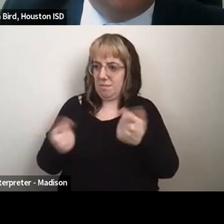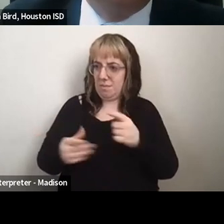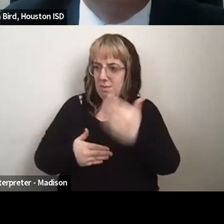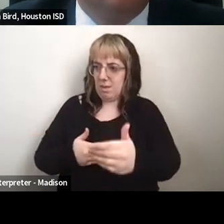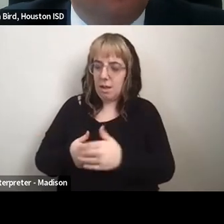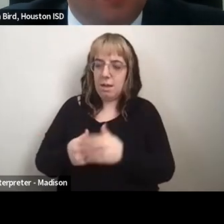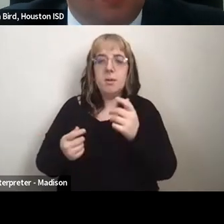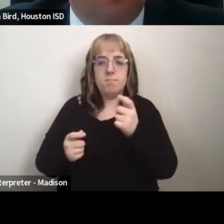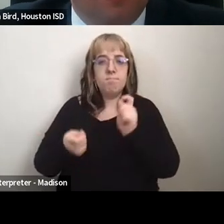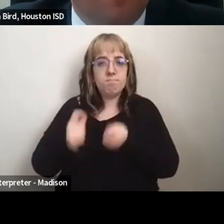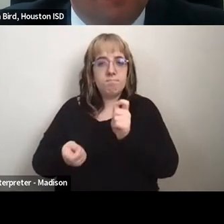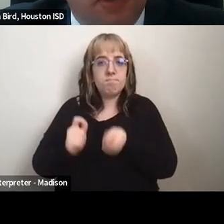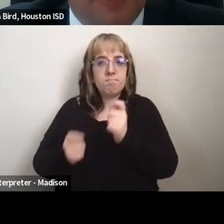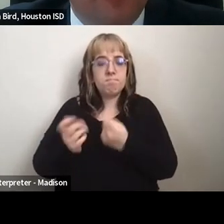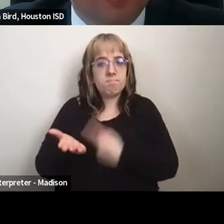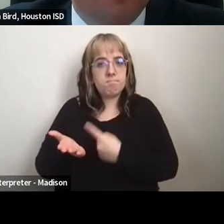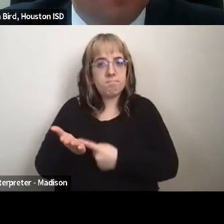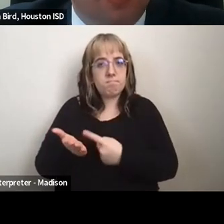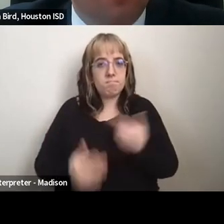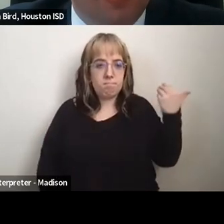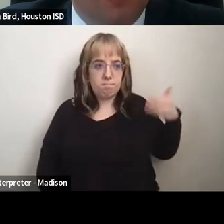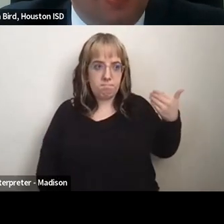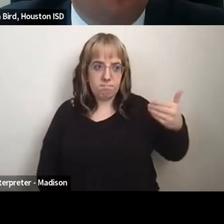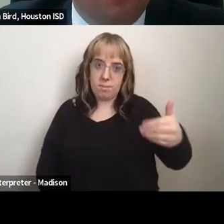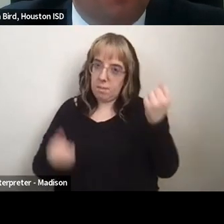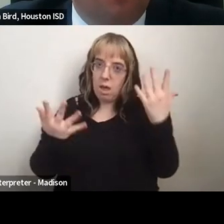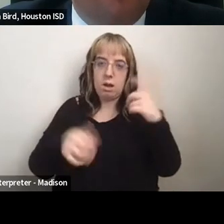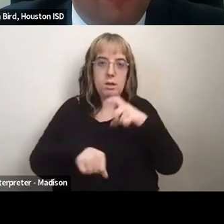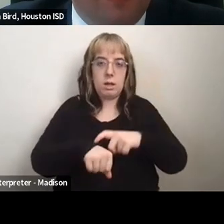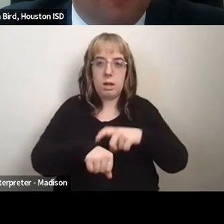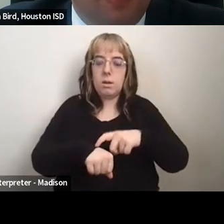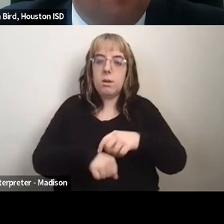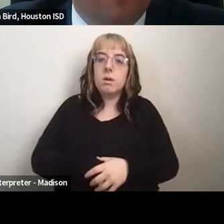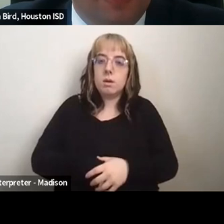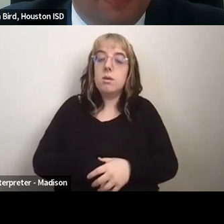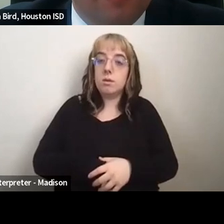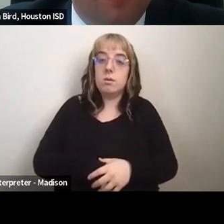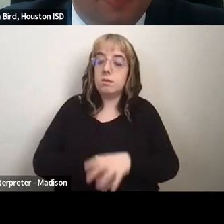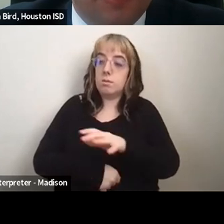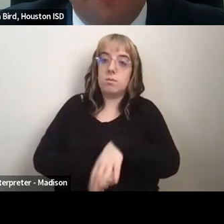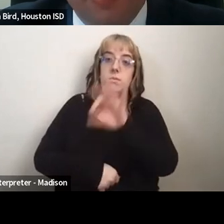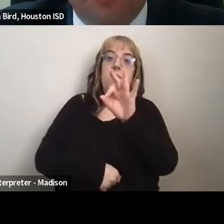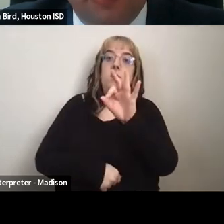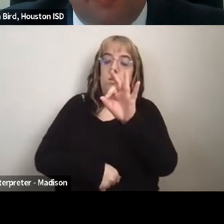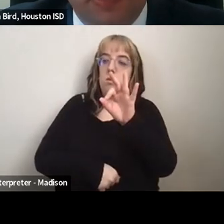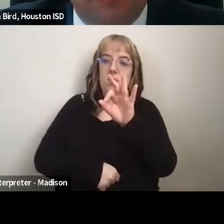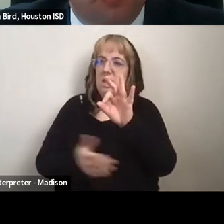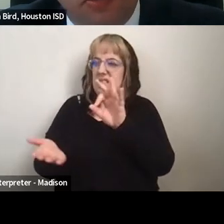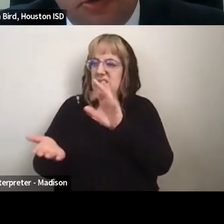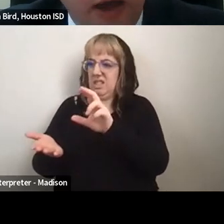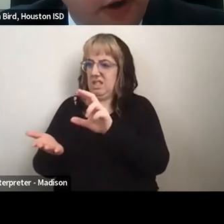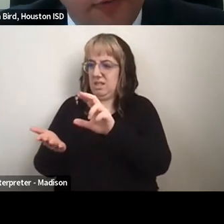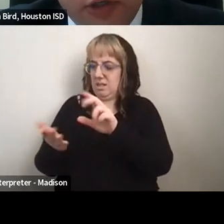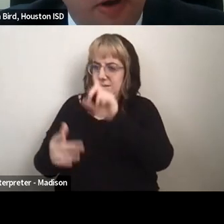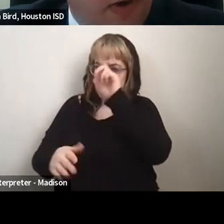some adjustments to our ESSER funding along the way. I mean, a lot of adjustments along the way. And we, you know, when we find that we've allocated something and it's not being spent, then we, you